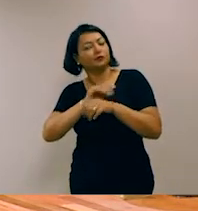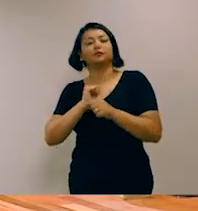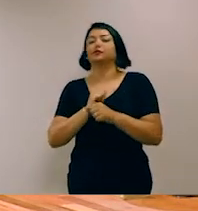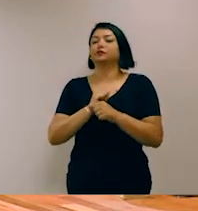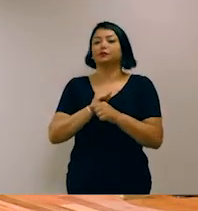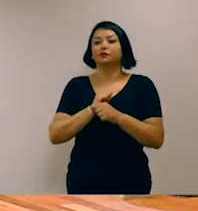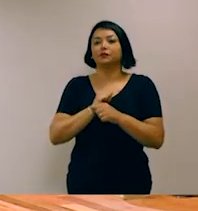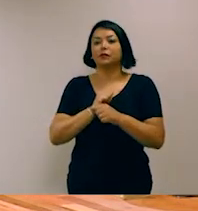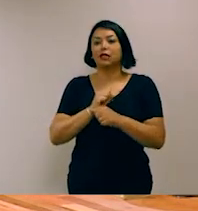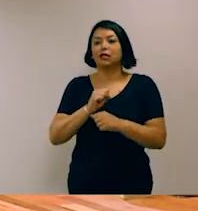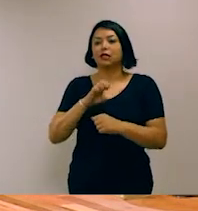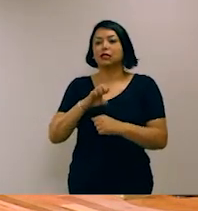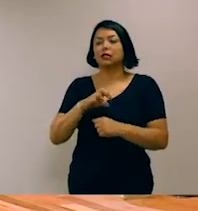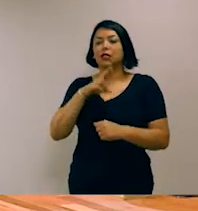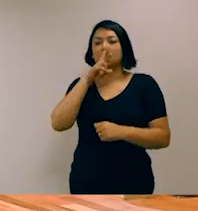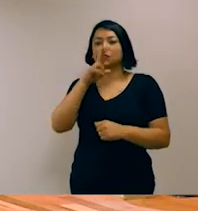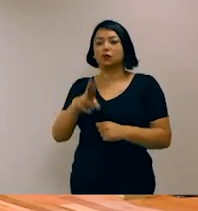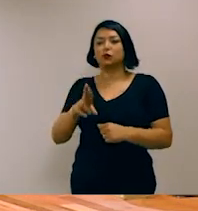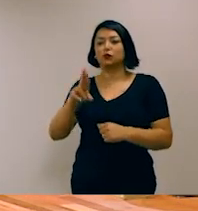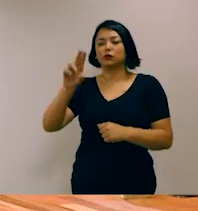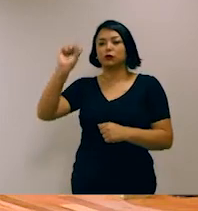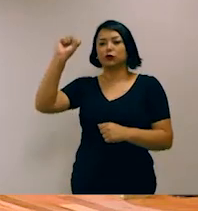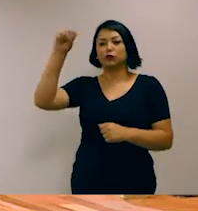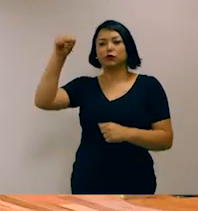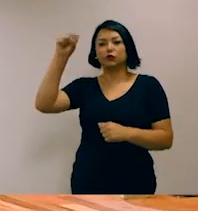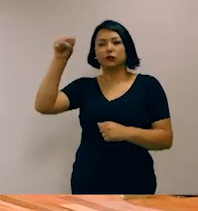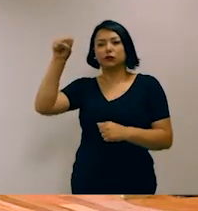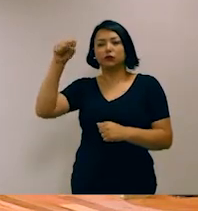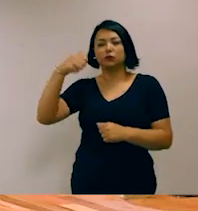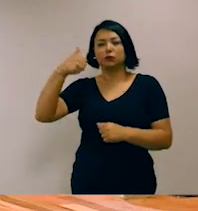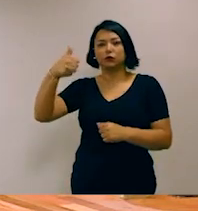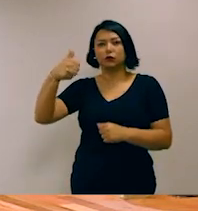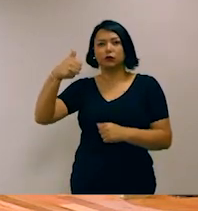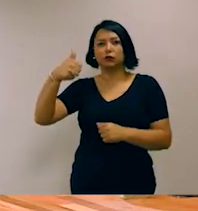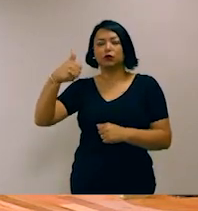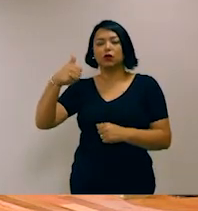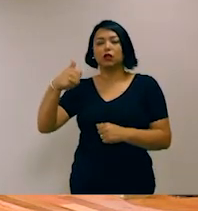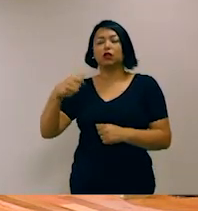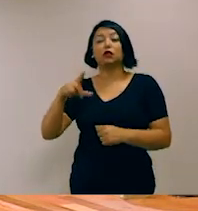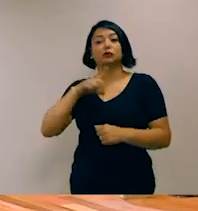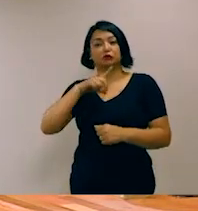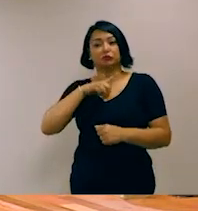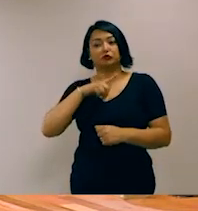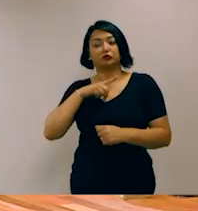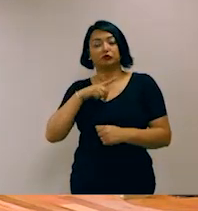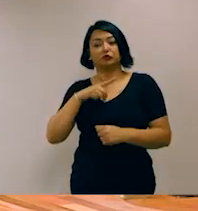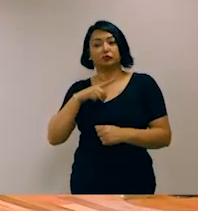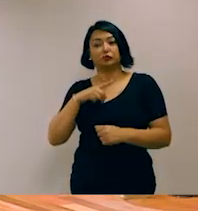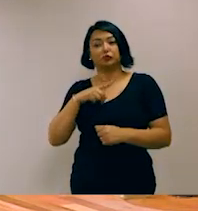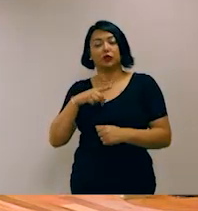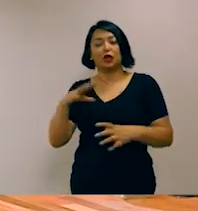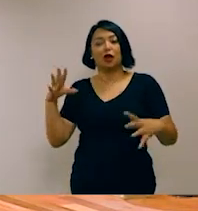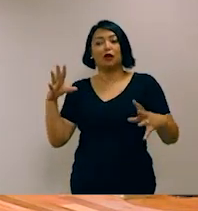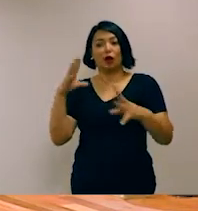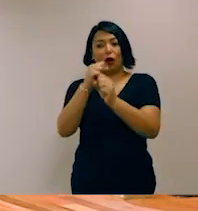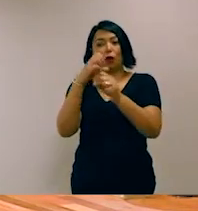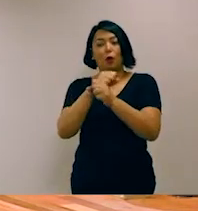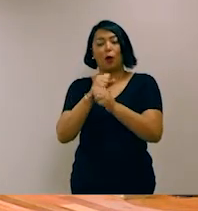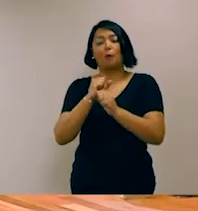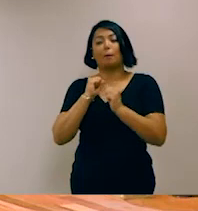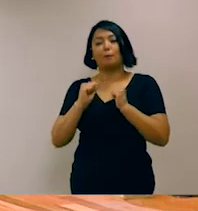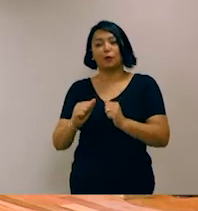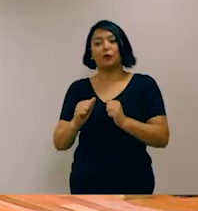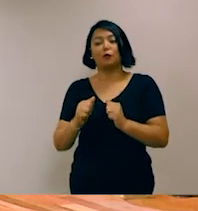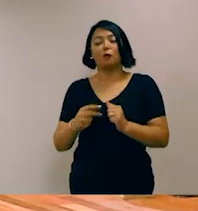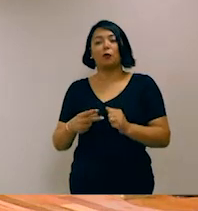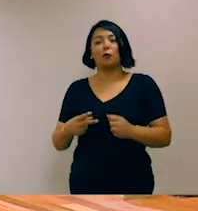So once the test was positive, there is a probability of 42% of the person having